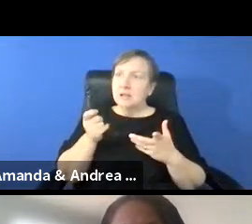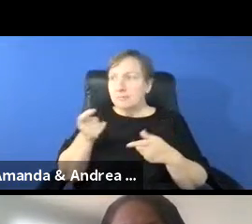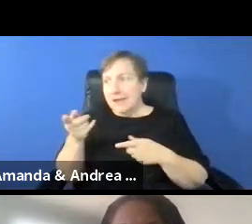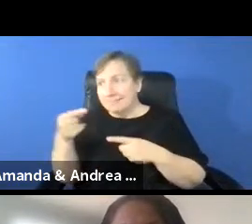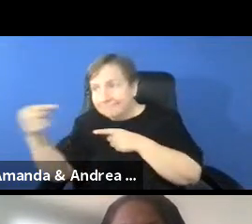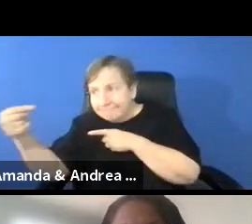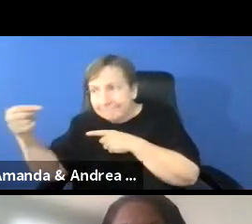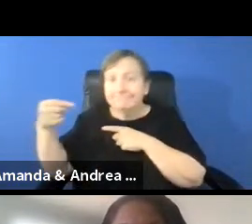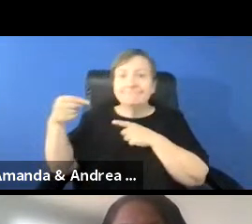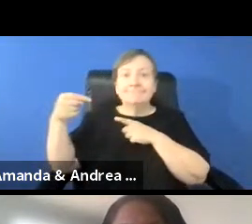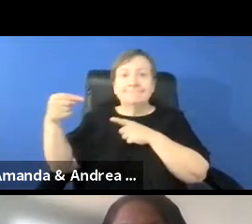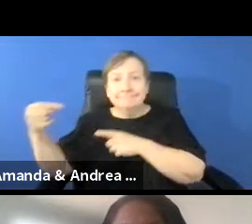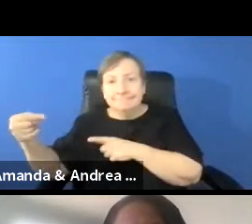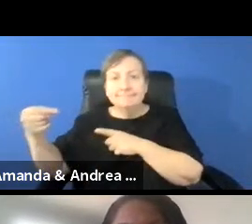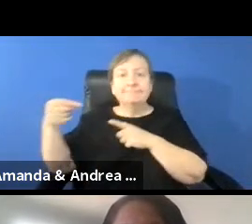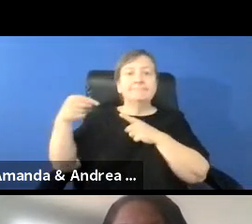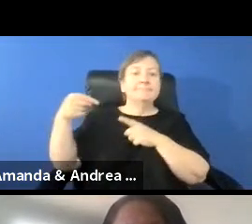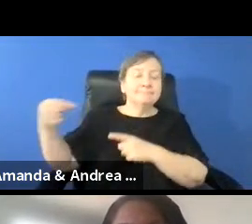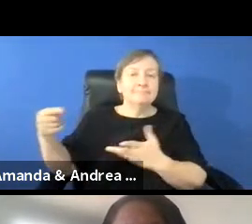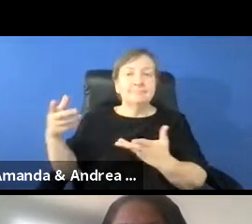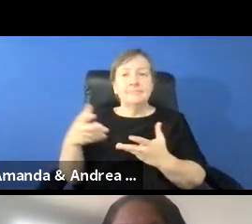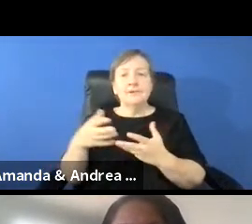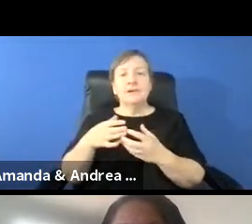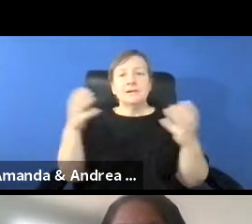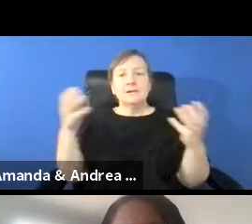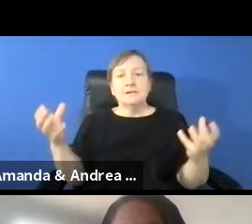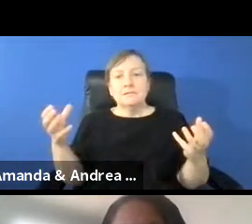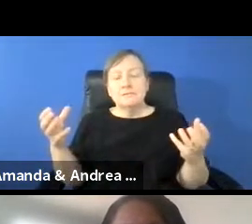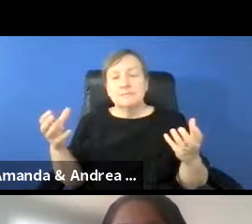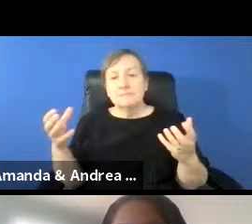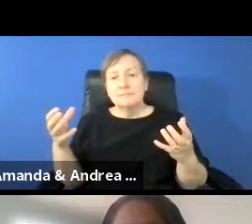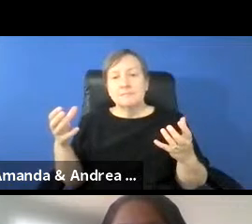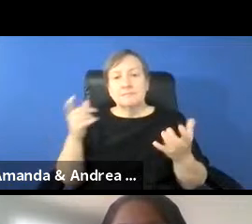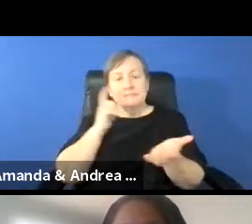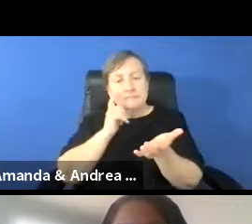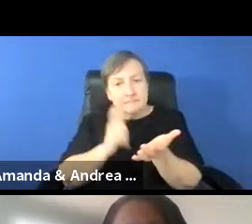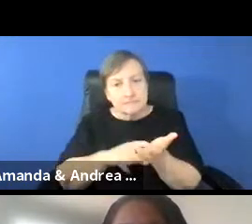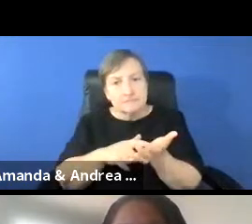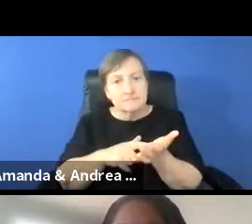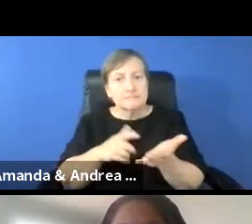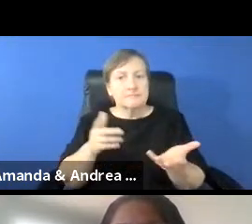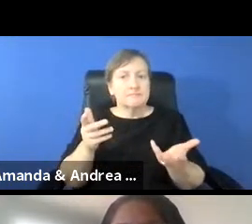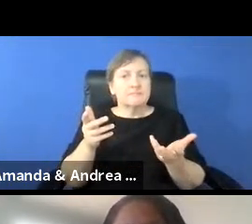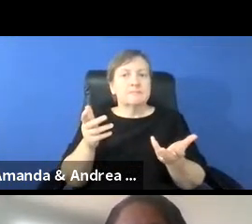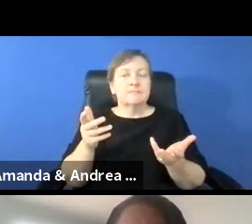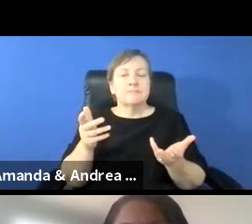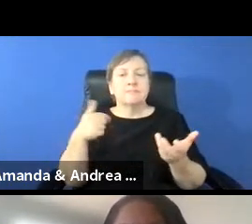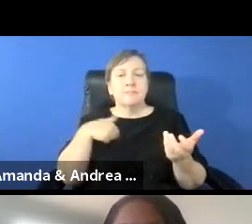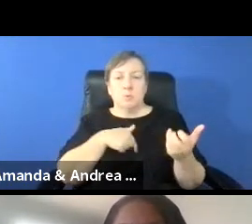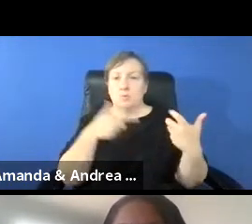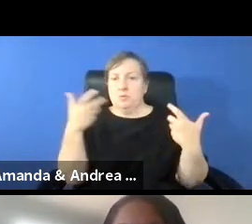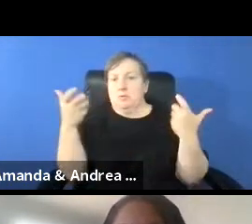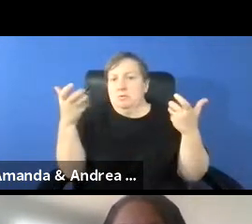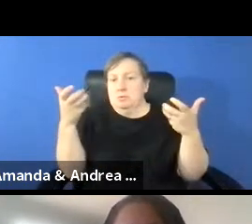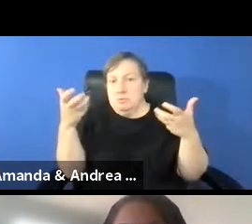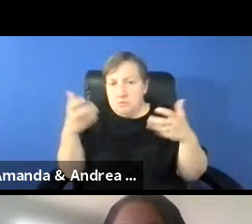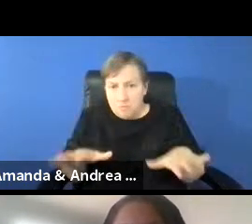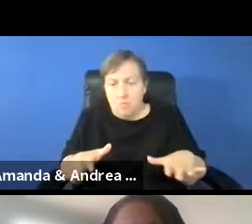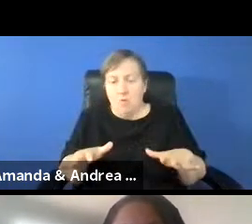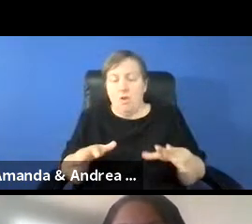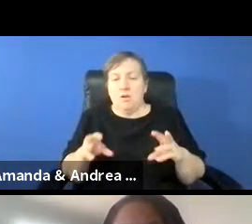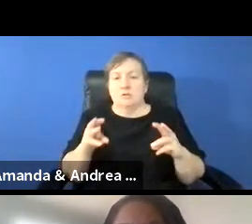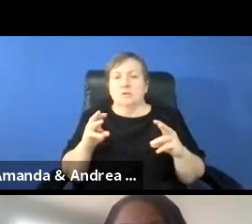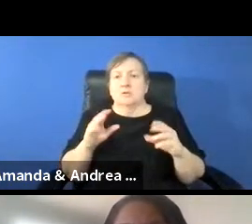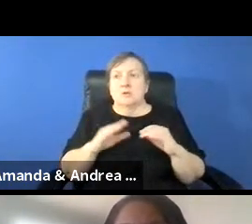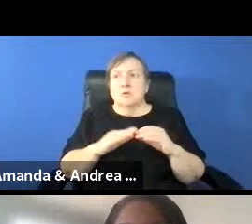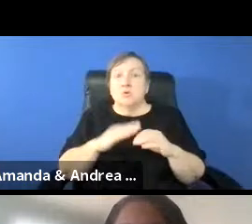a very much recognize that we don't want to run too fast